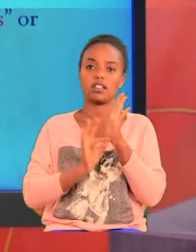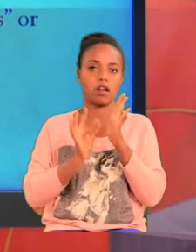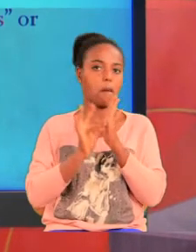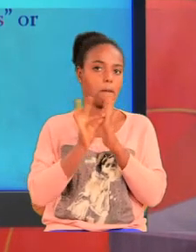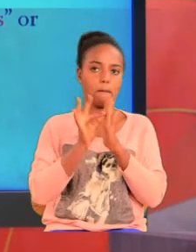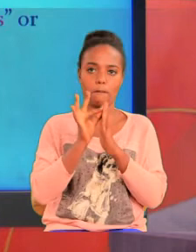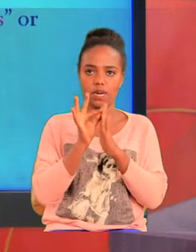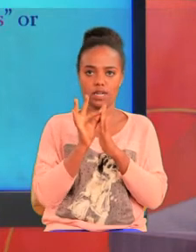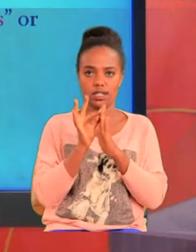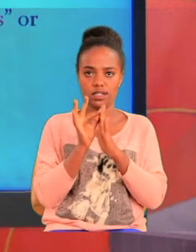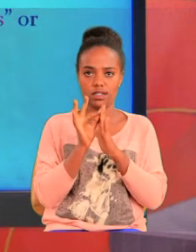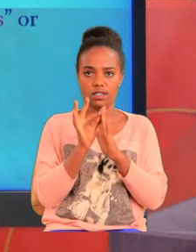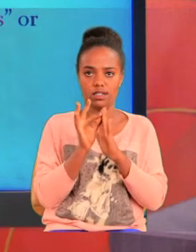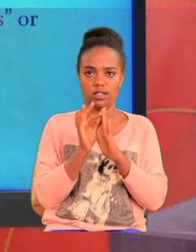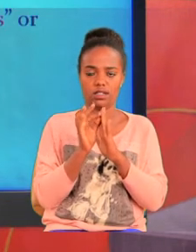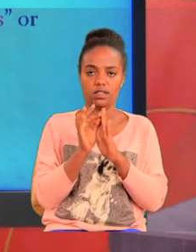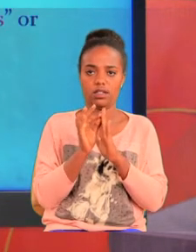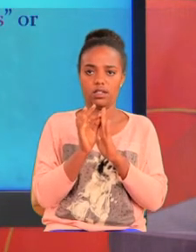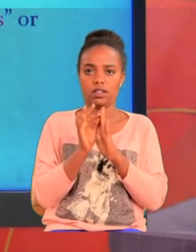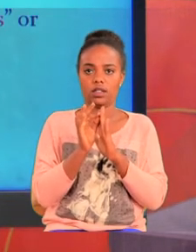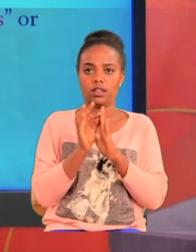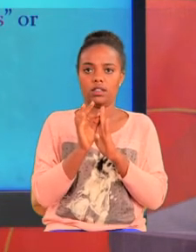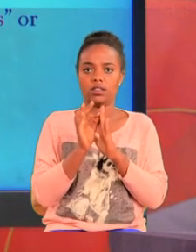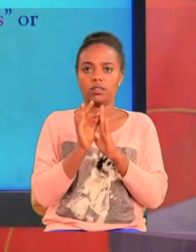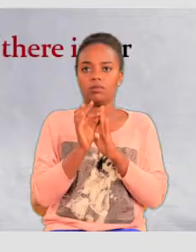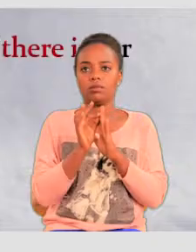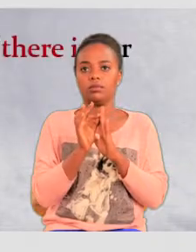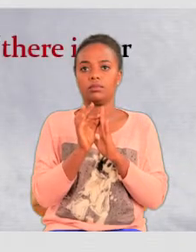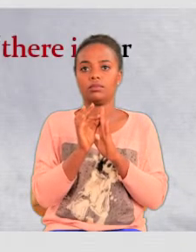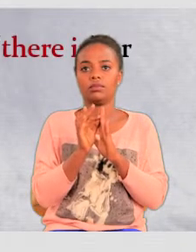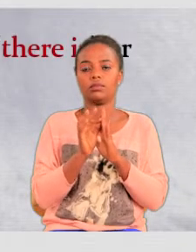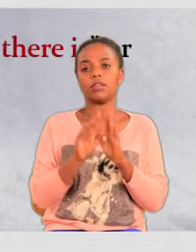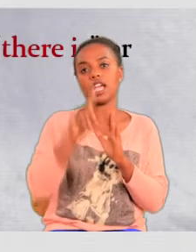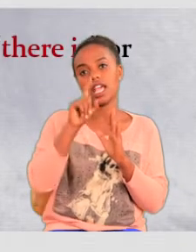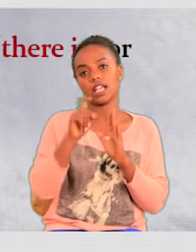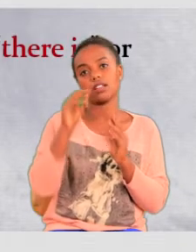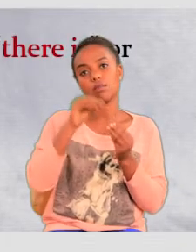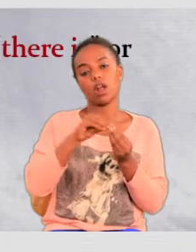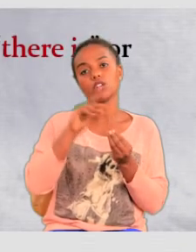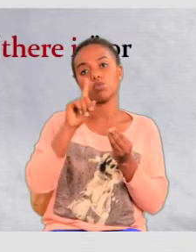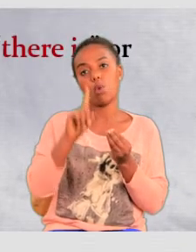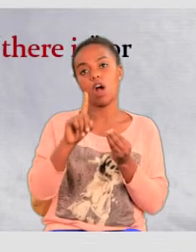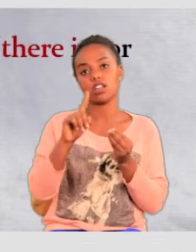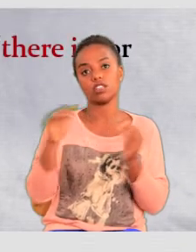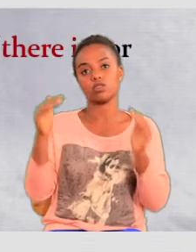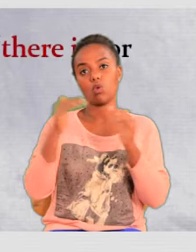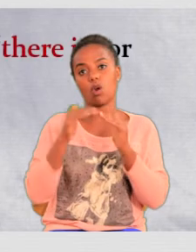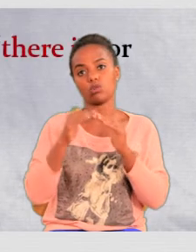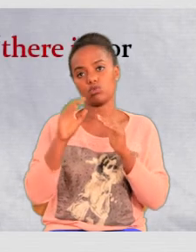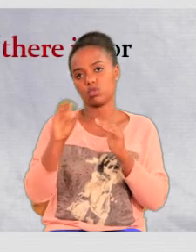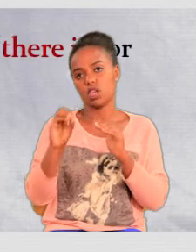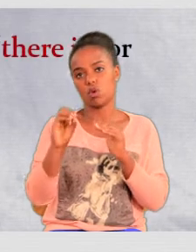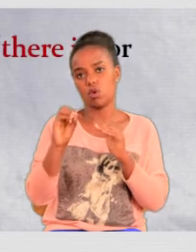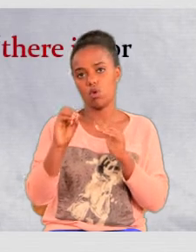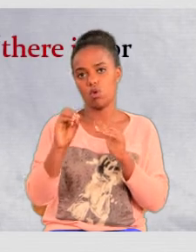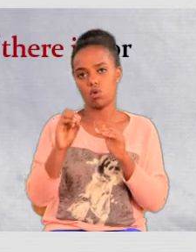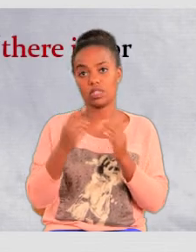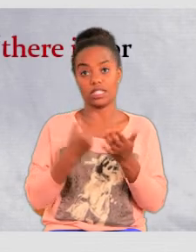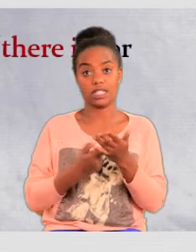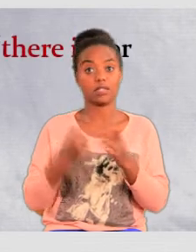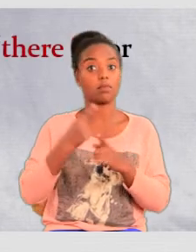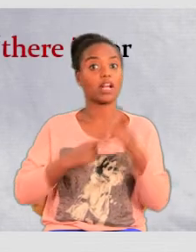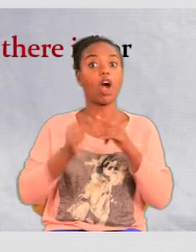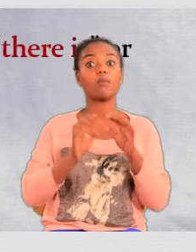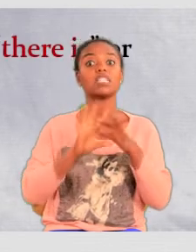for any real number, x plus 1 is equal to 0. This becomes a